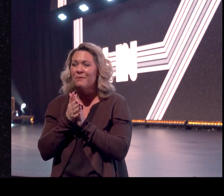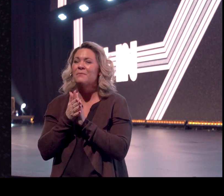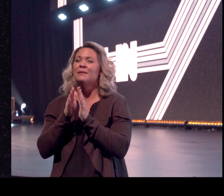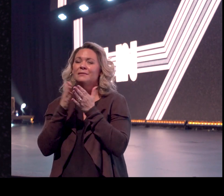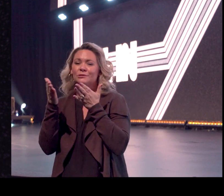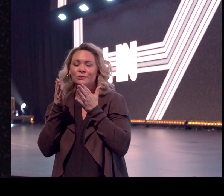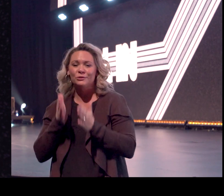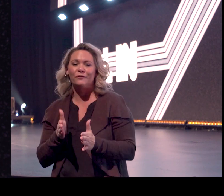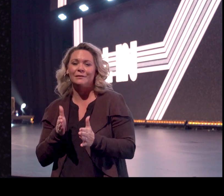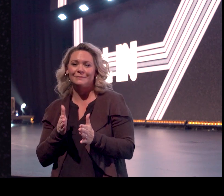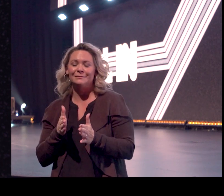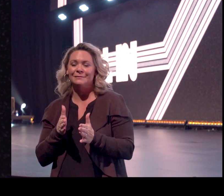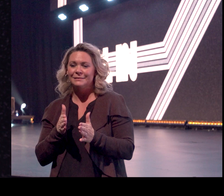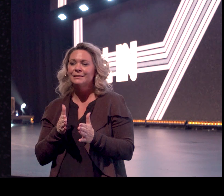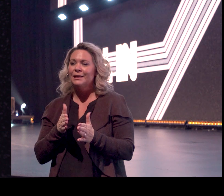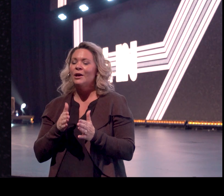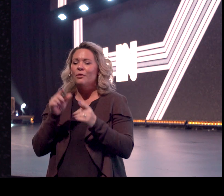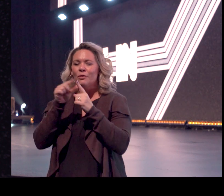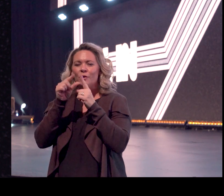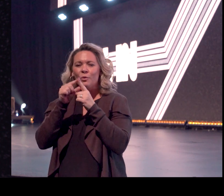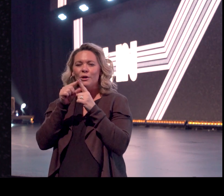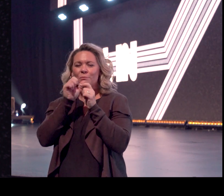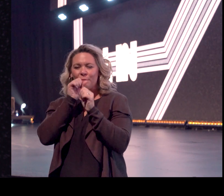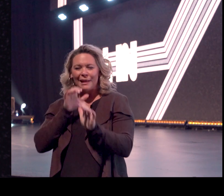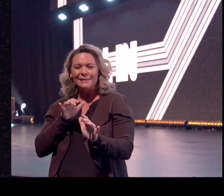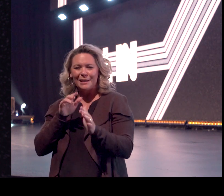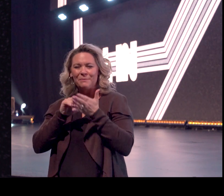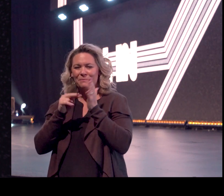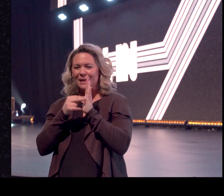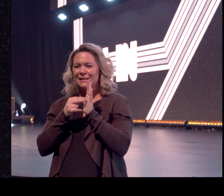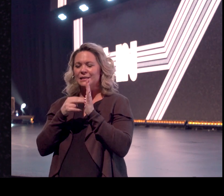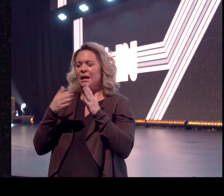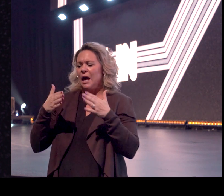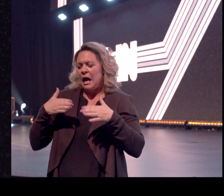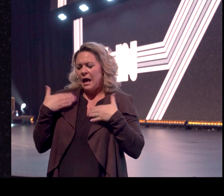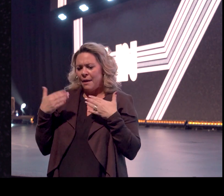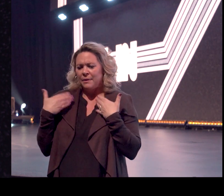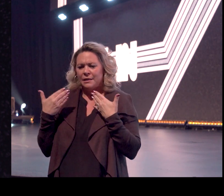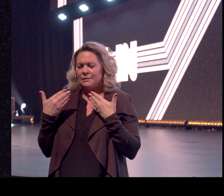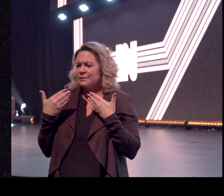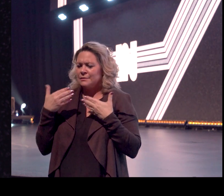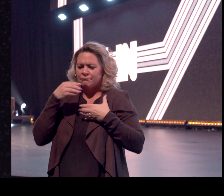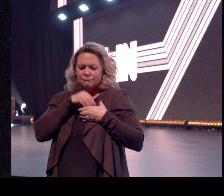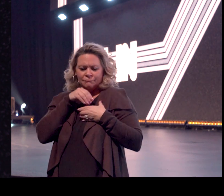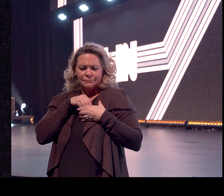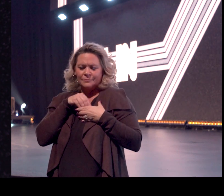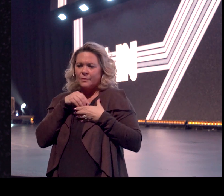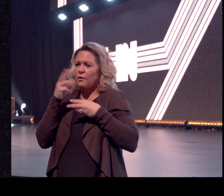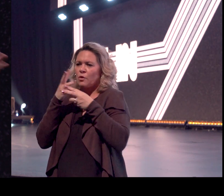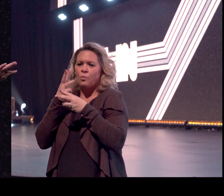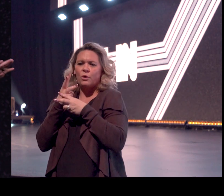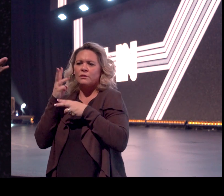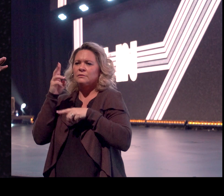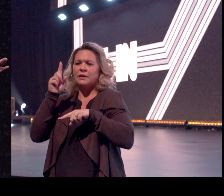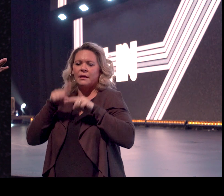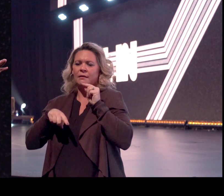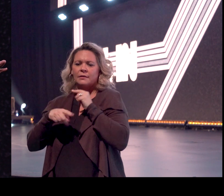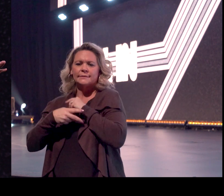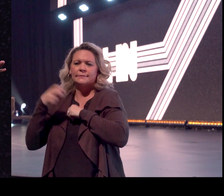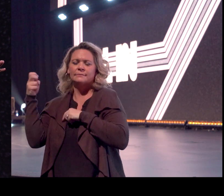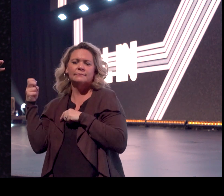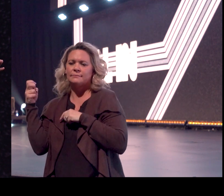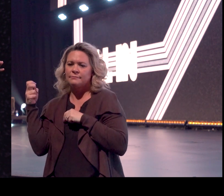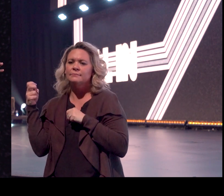servant, serving. You know this word blessing, it actually means a happiness that this world cannot take from you.